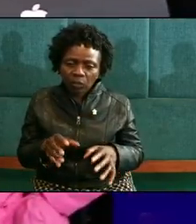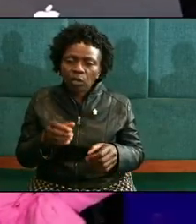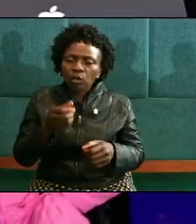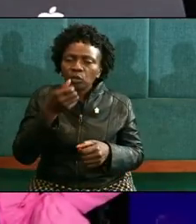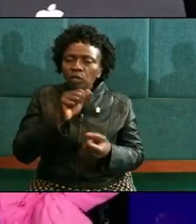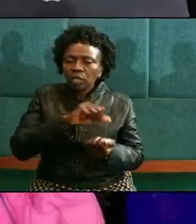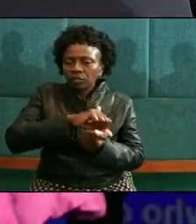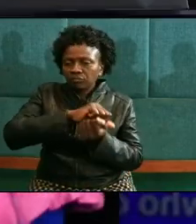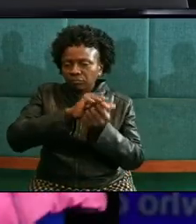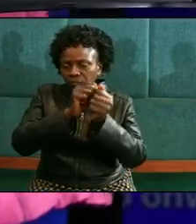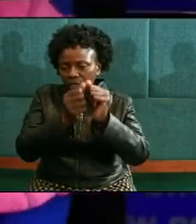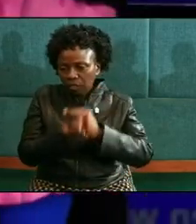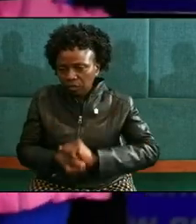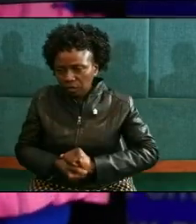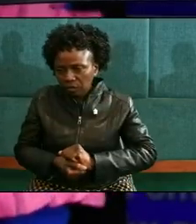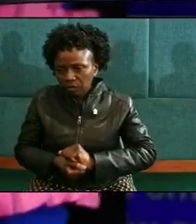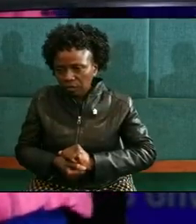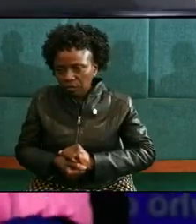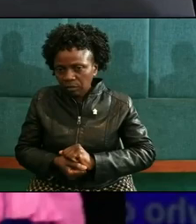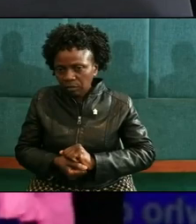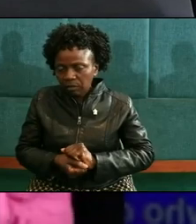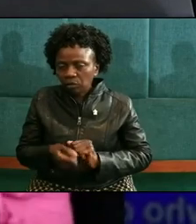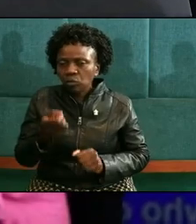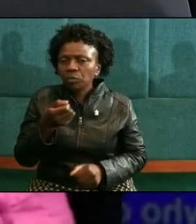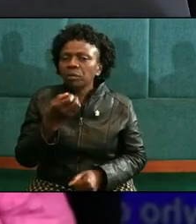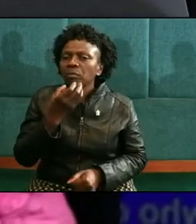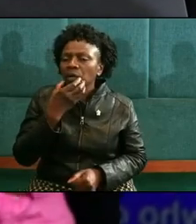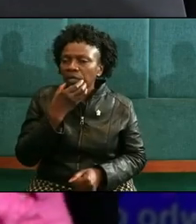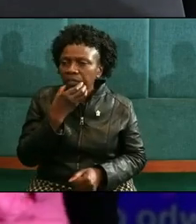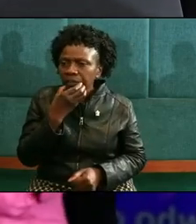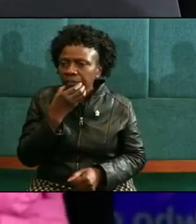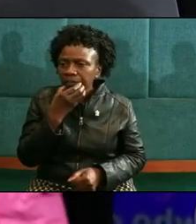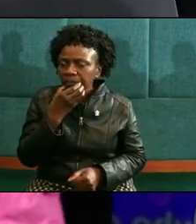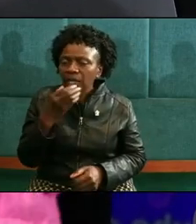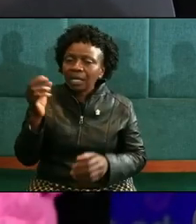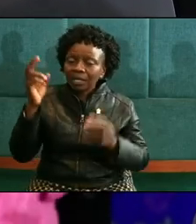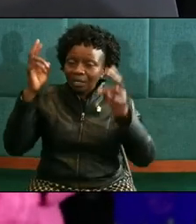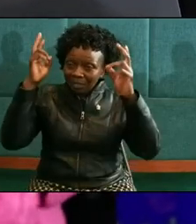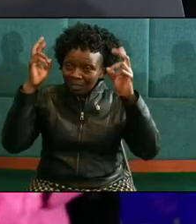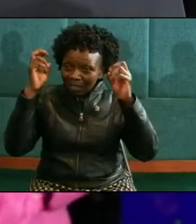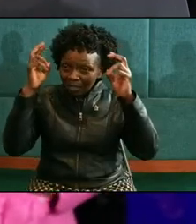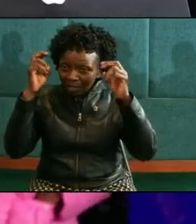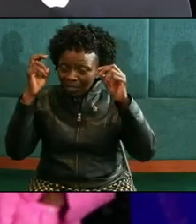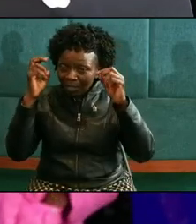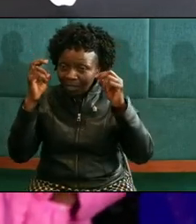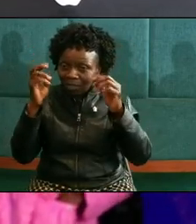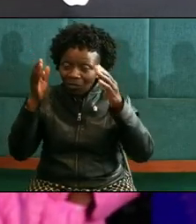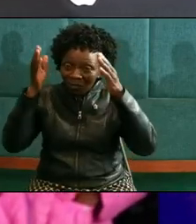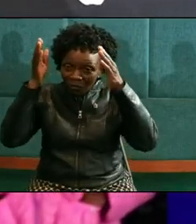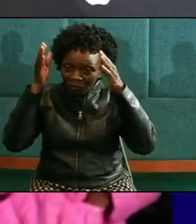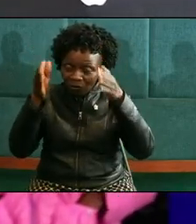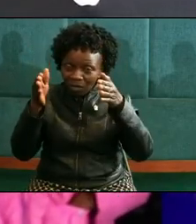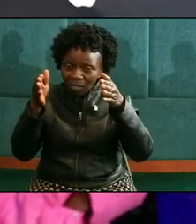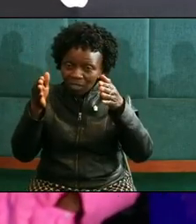and Satan is smartly targeting the children.